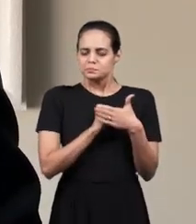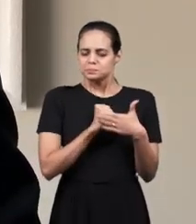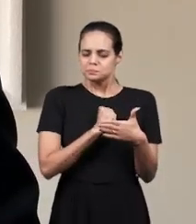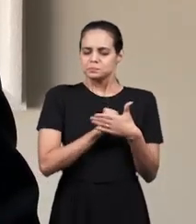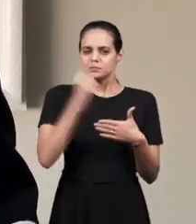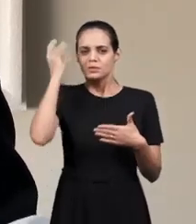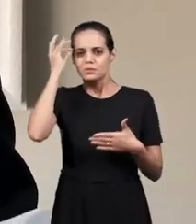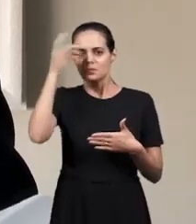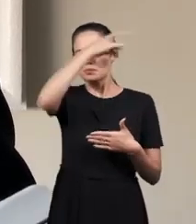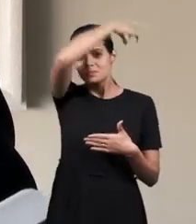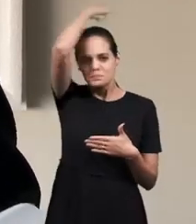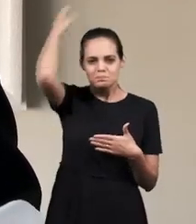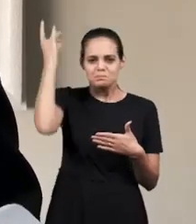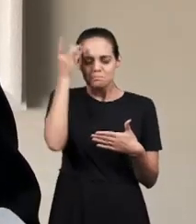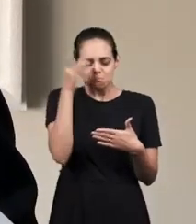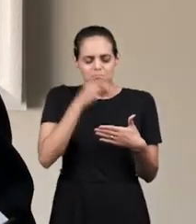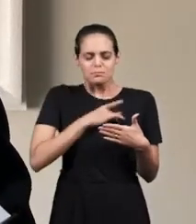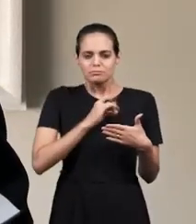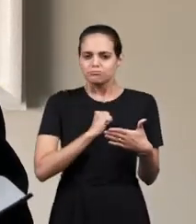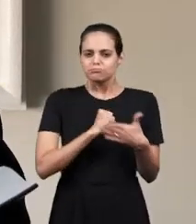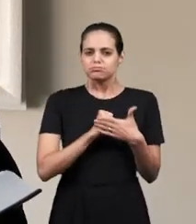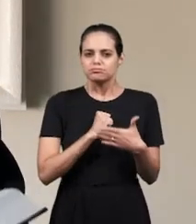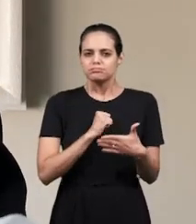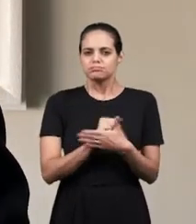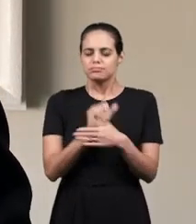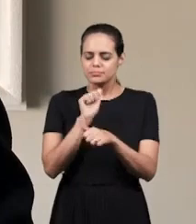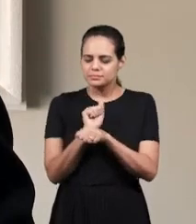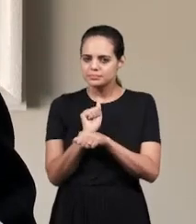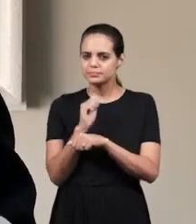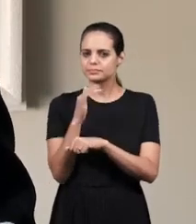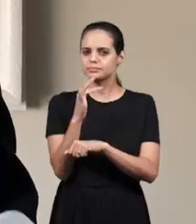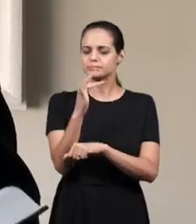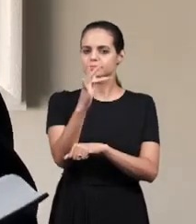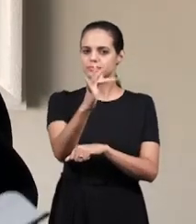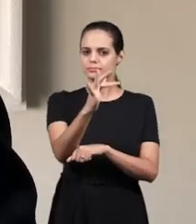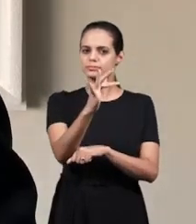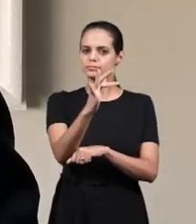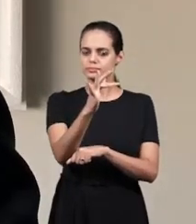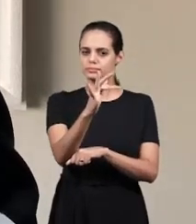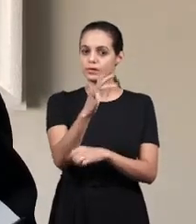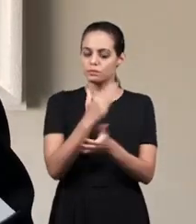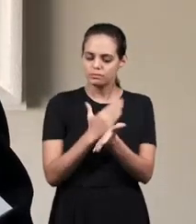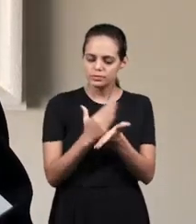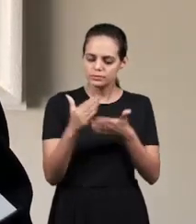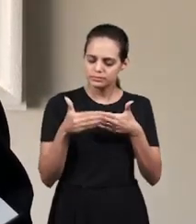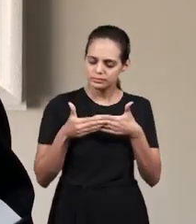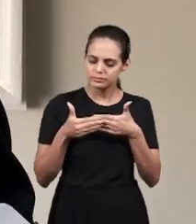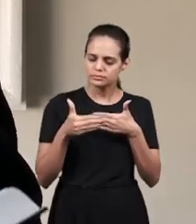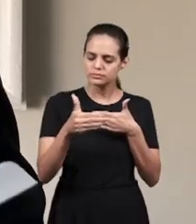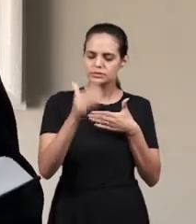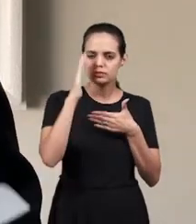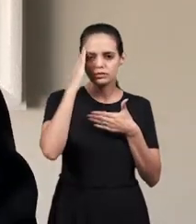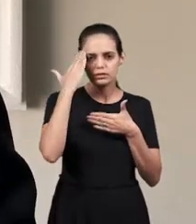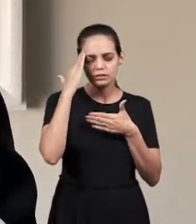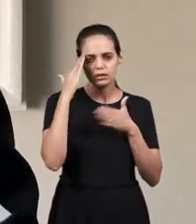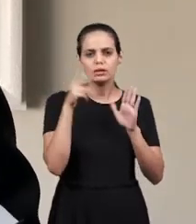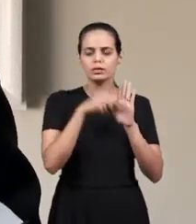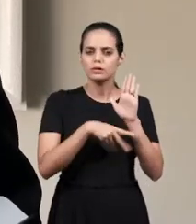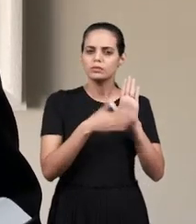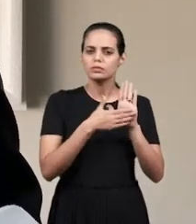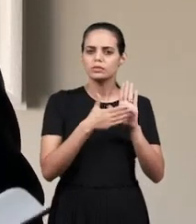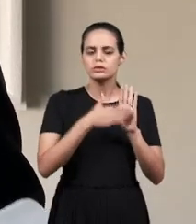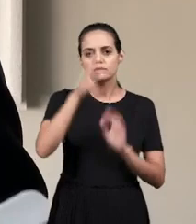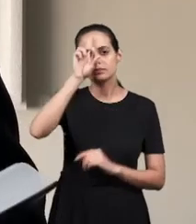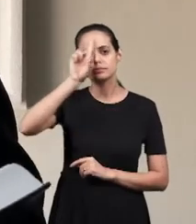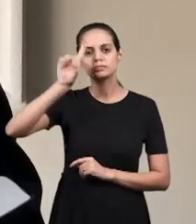Word brought life, brought hope to their hearts. They started to understand what the project of God was. They started to understand that God had something more